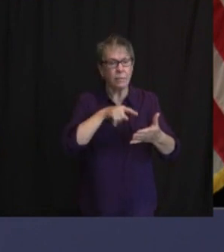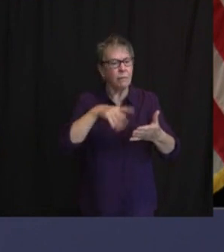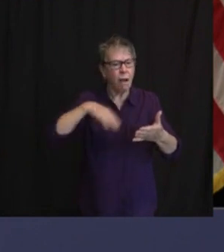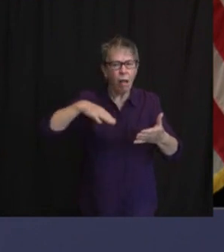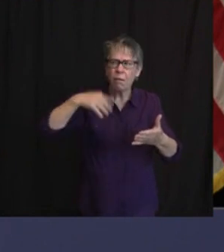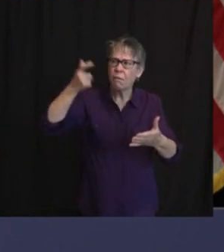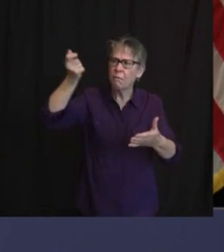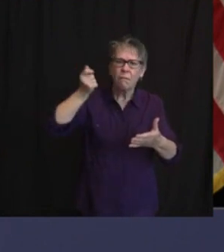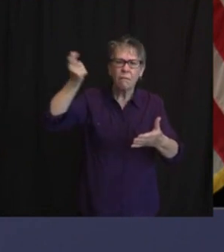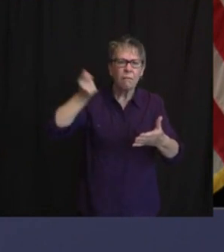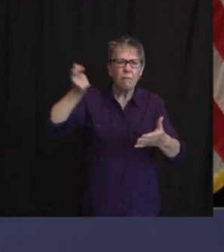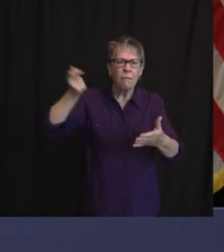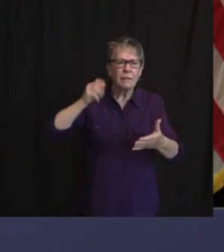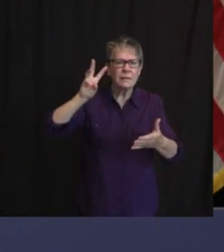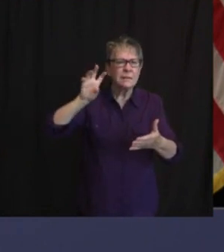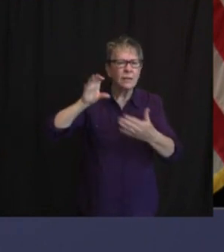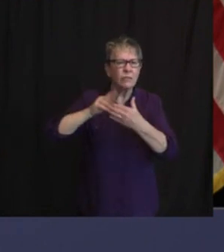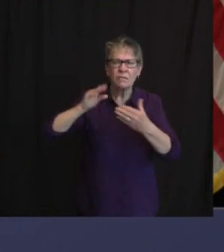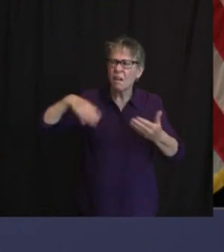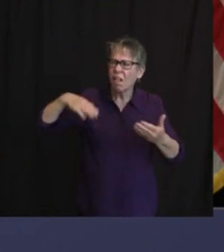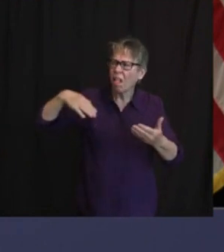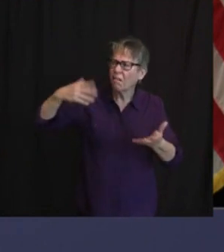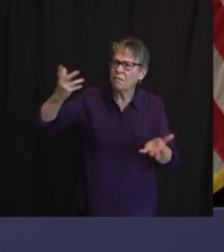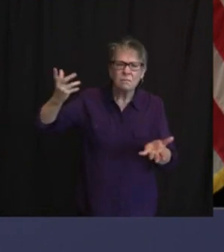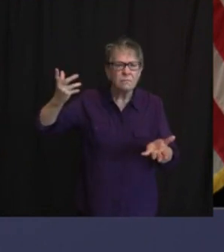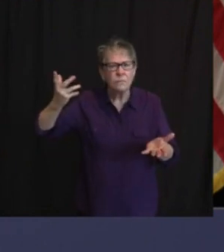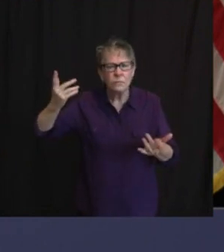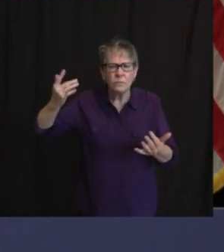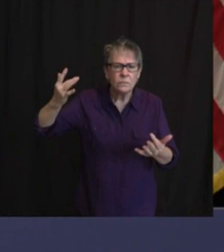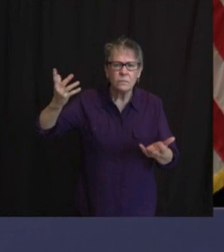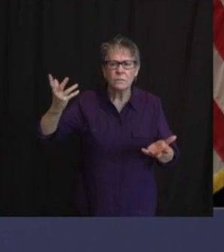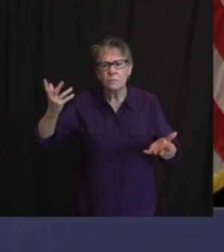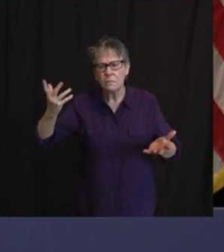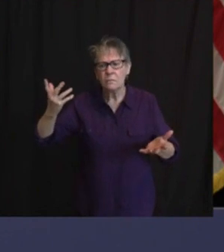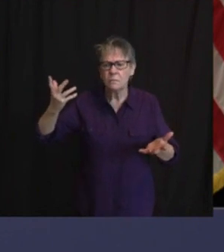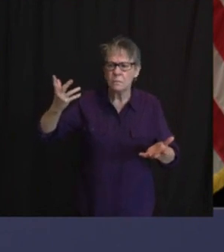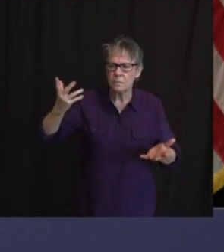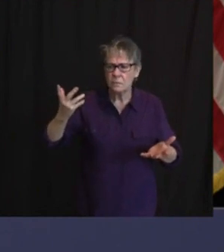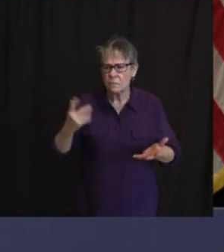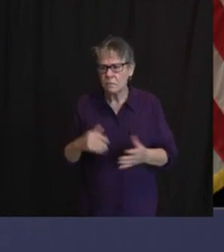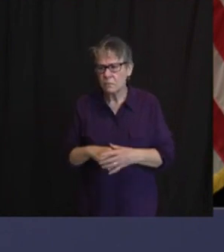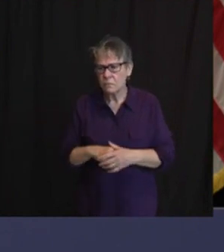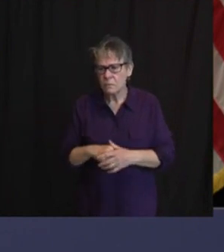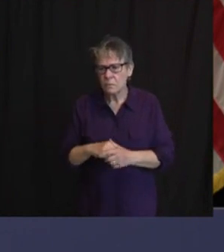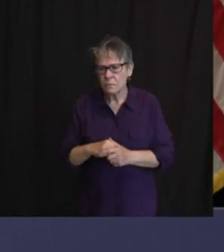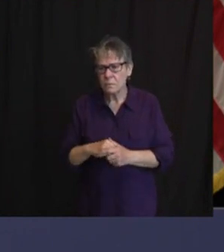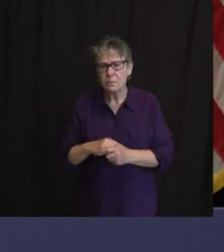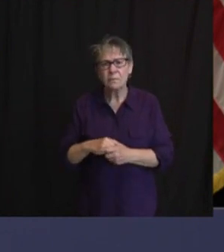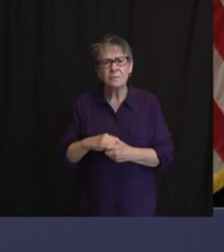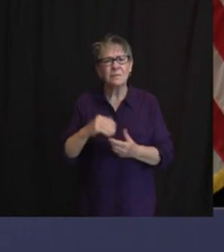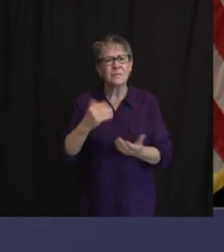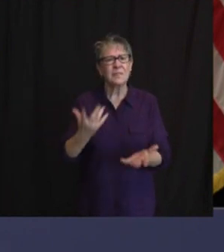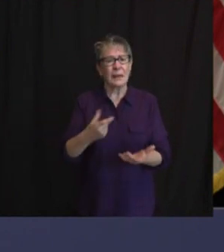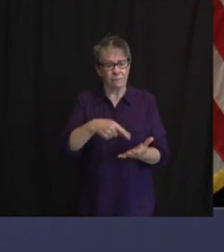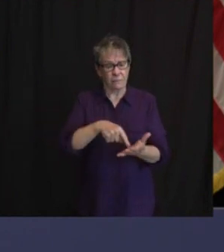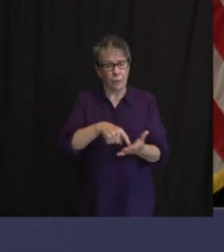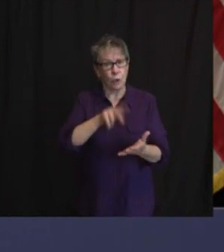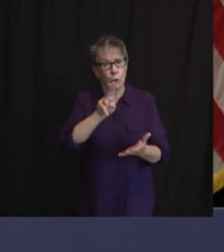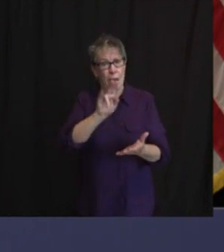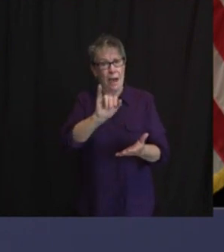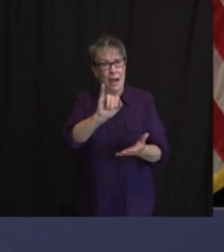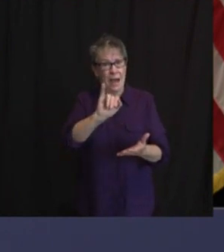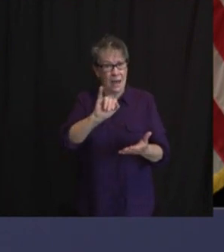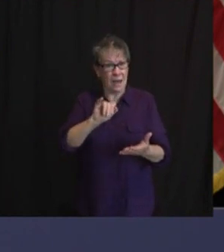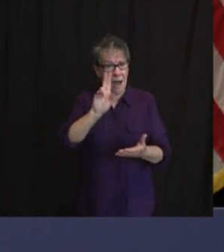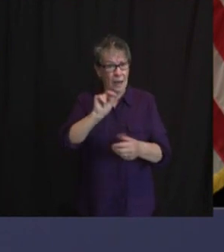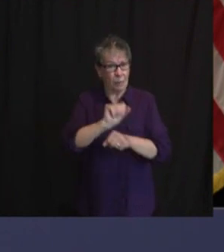cases? And just lastly, what are people supposed to do after they get approved for unemployment benefits and then it later goes back down to show that they